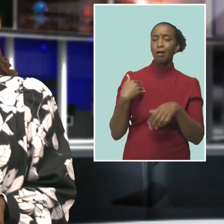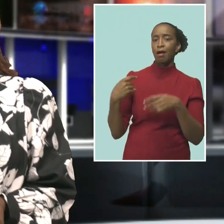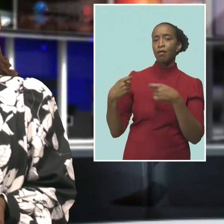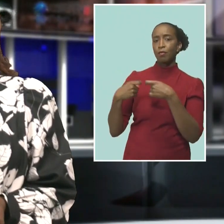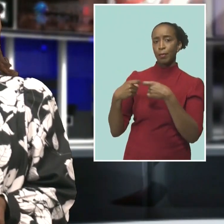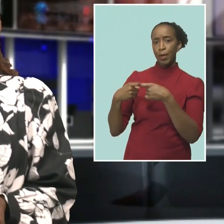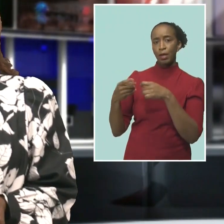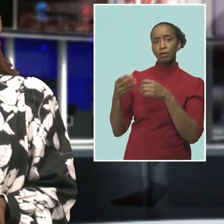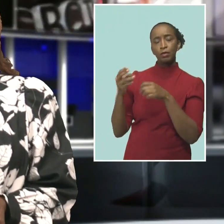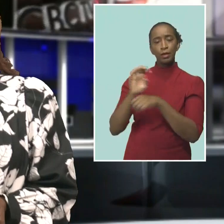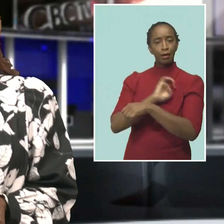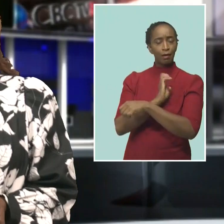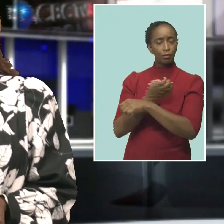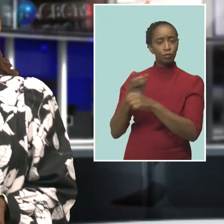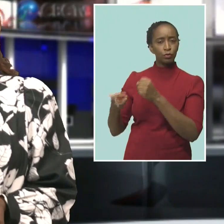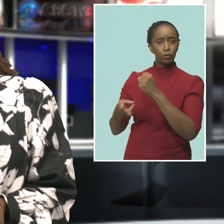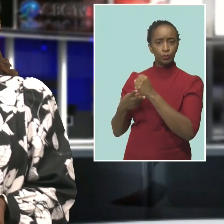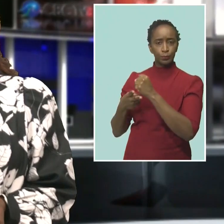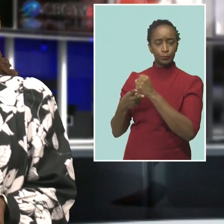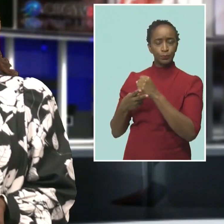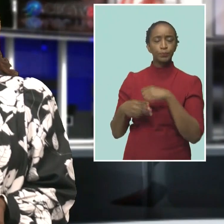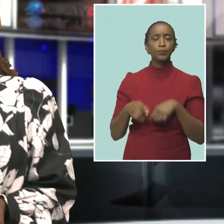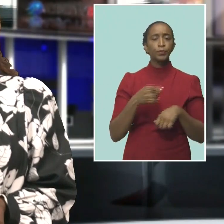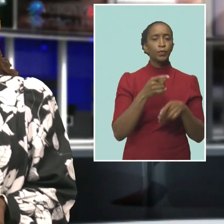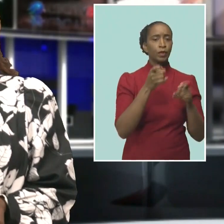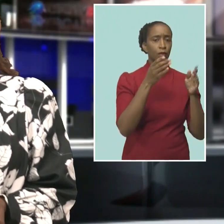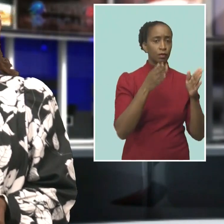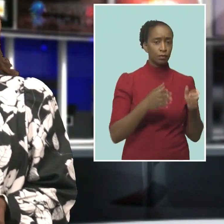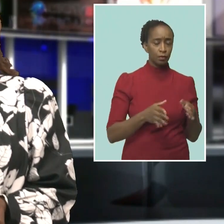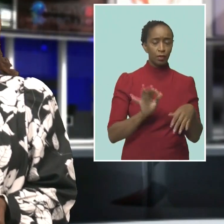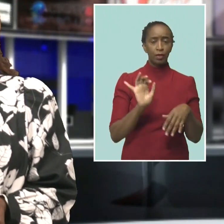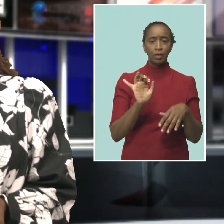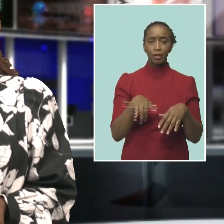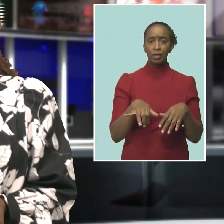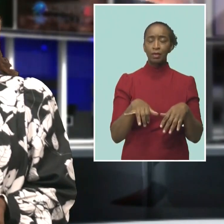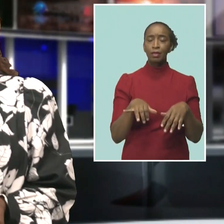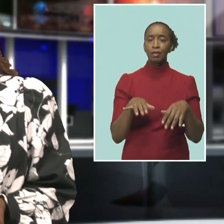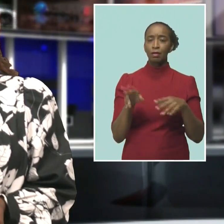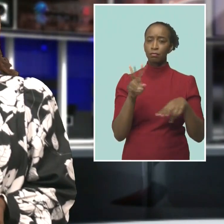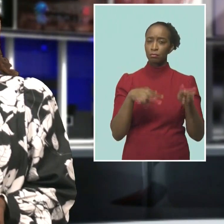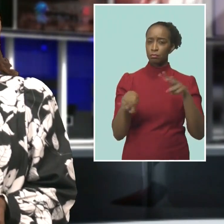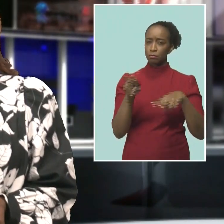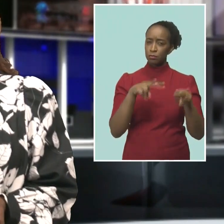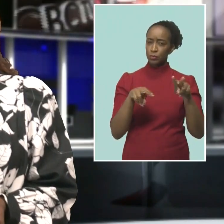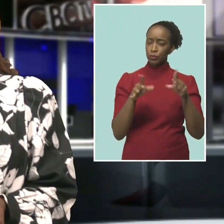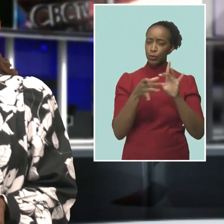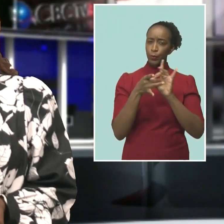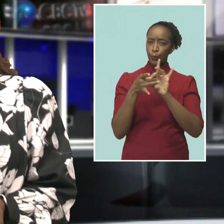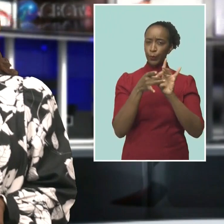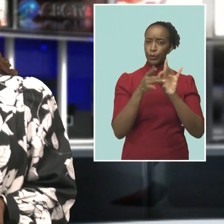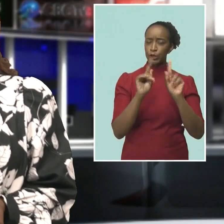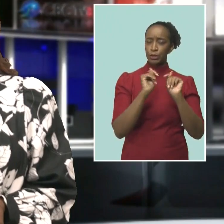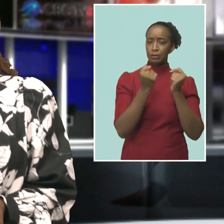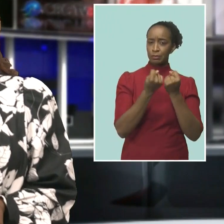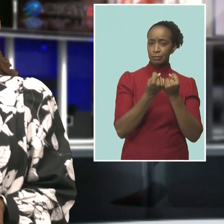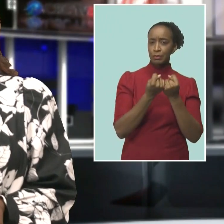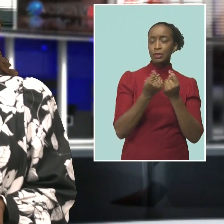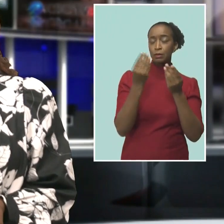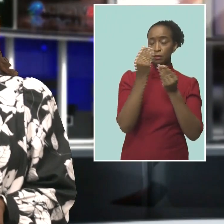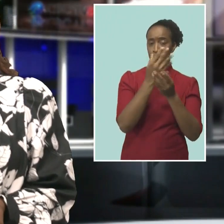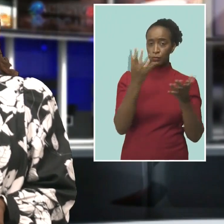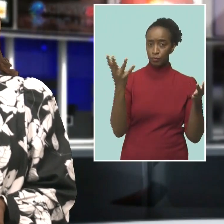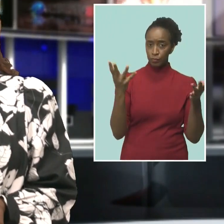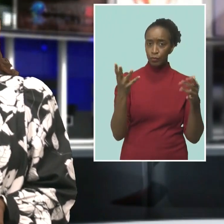storage systems. Project Director in the Project Monitoring and Coordination Team, Delano Scanterbury, says they've engaged in a